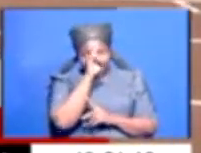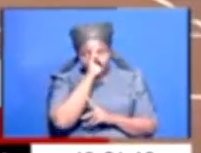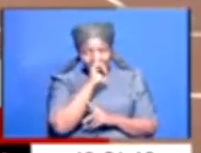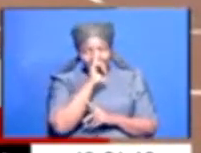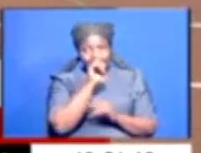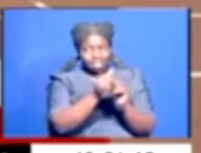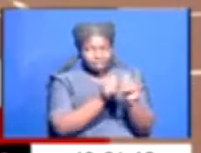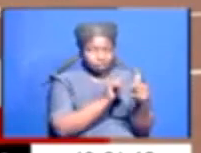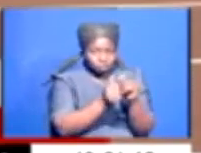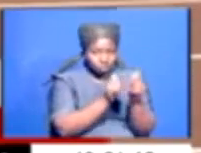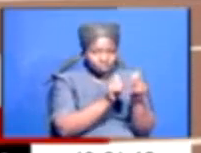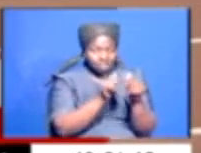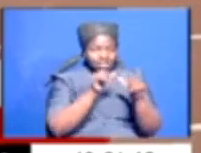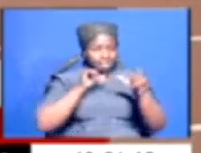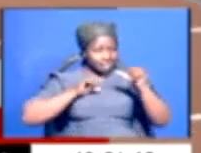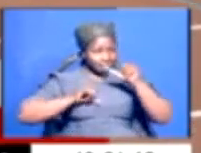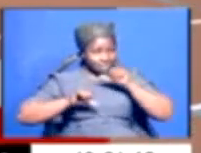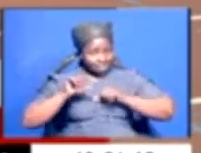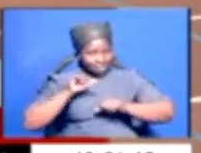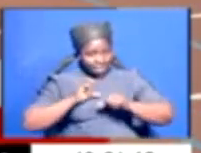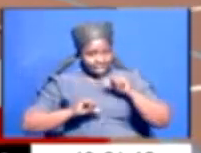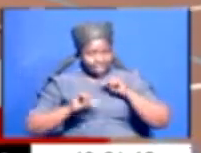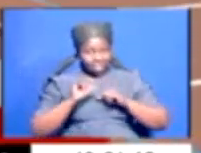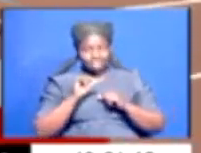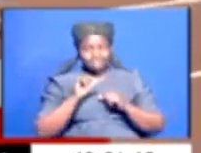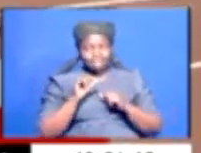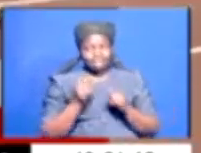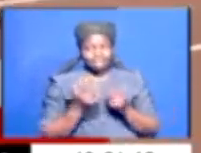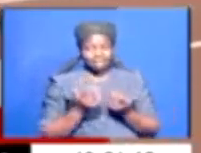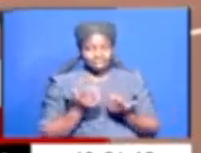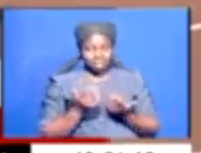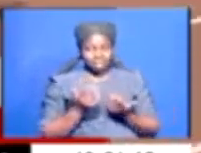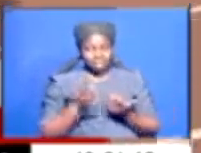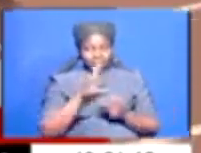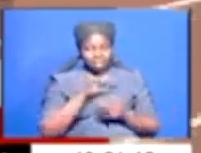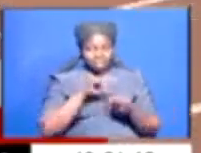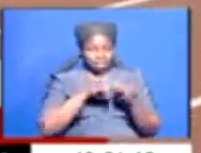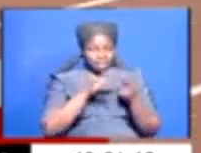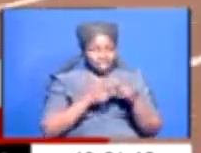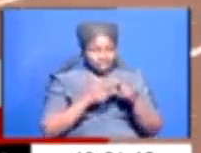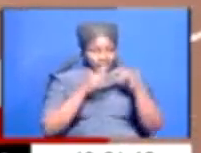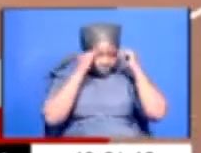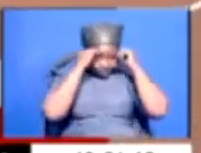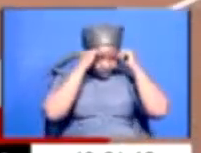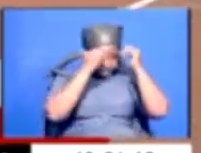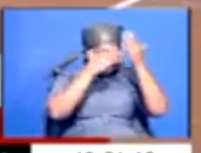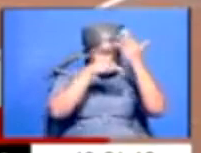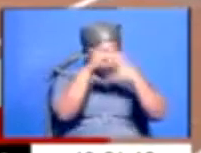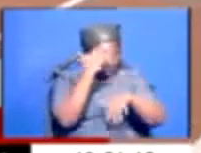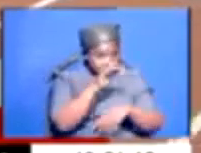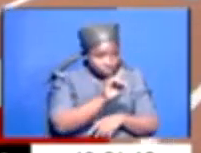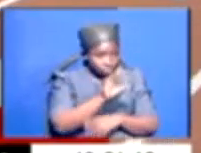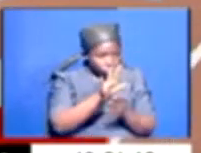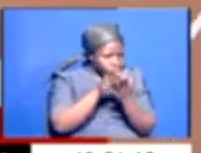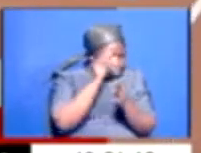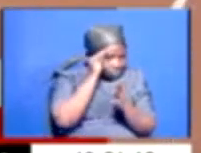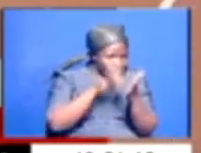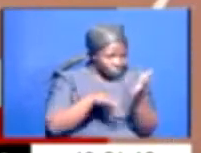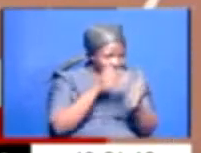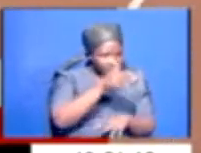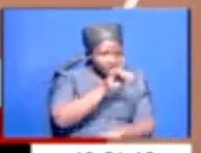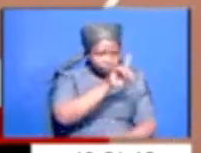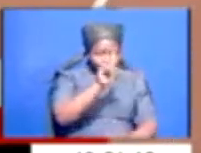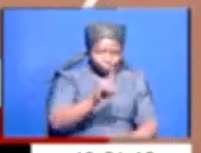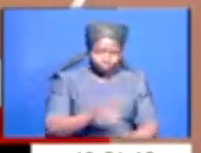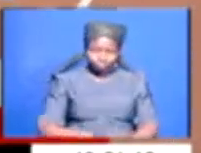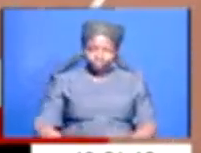sports science and, you know, and related studies university? Okay, there are so many things.